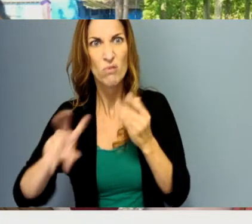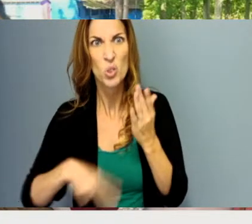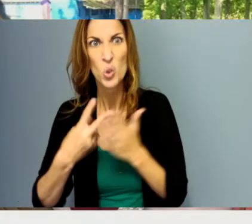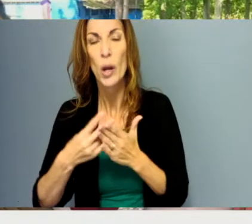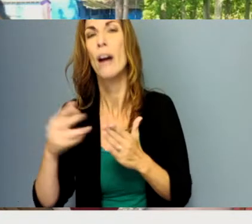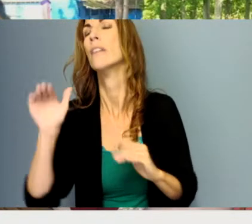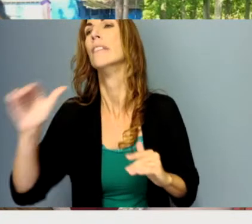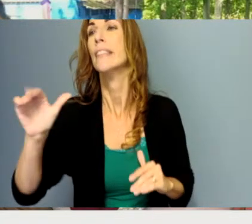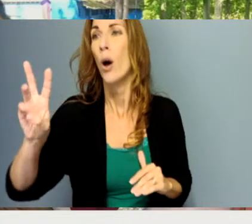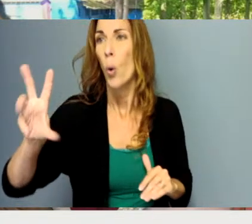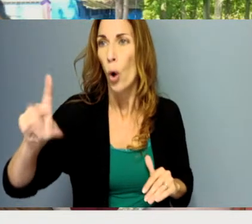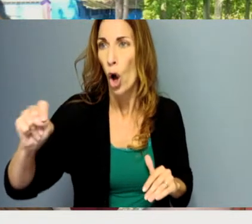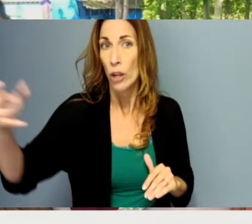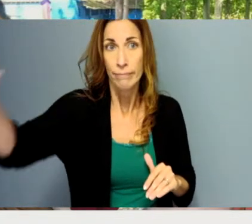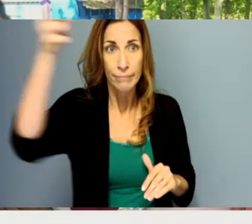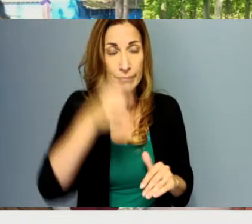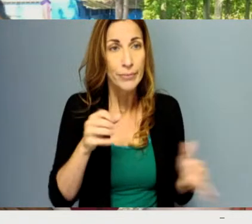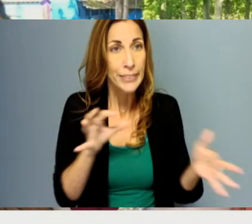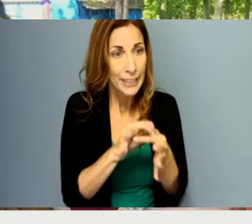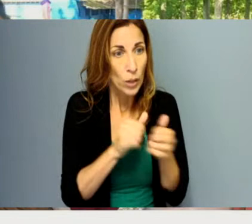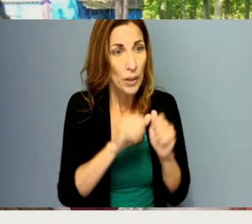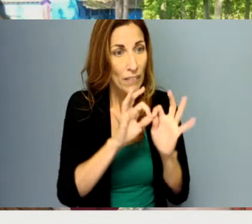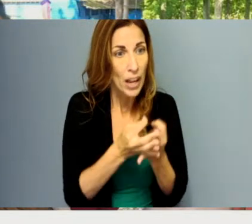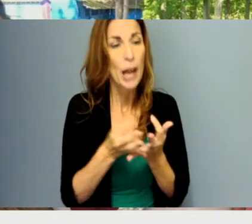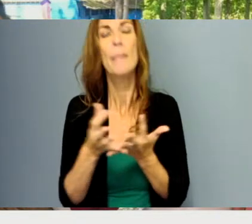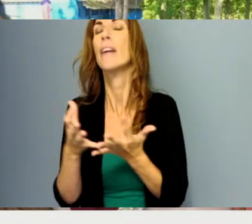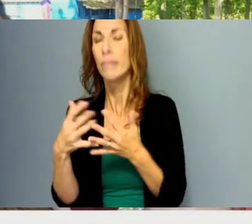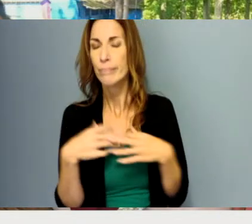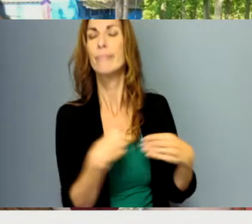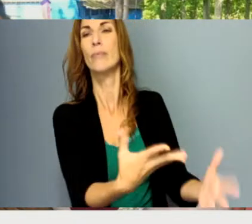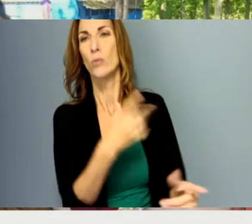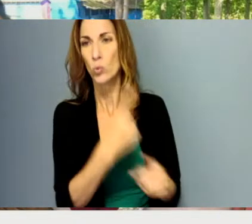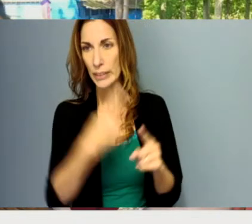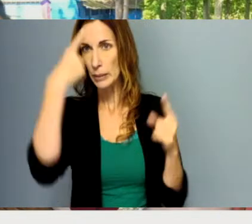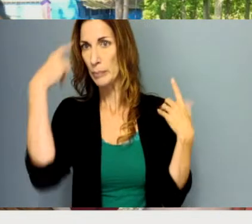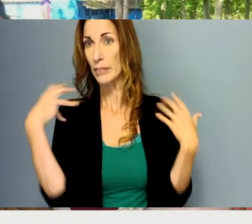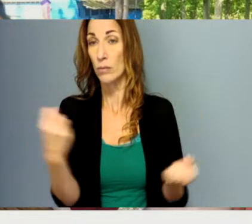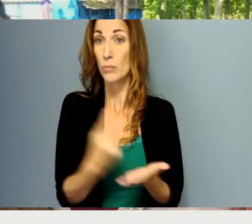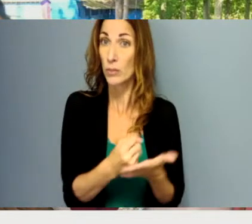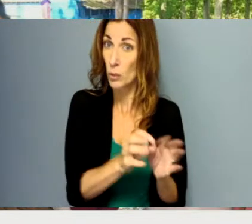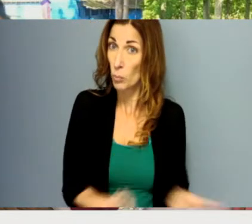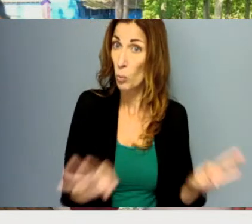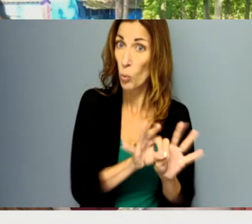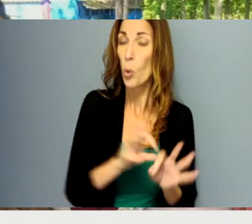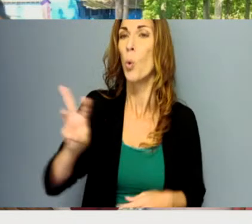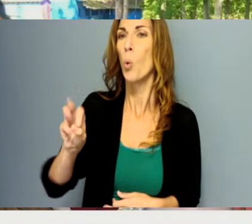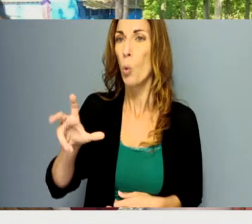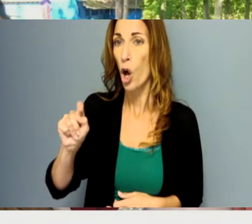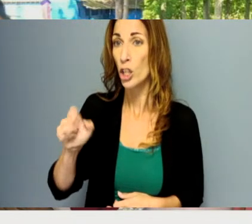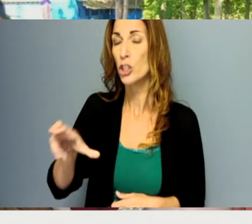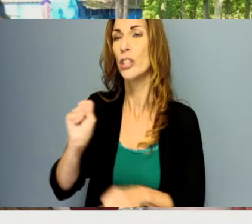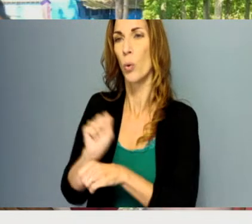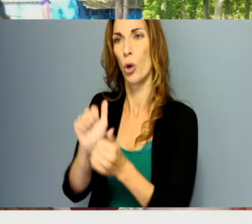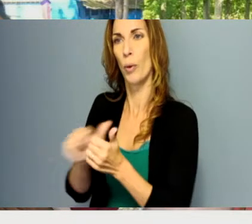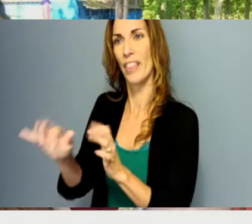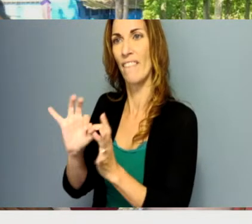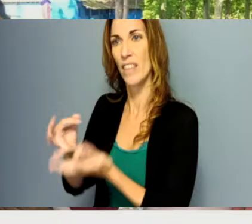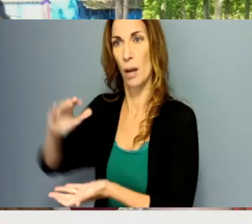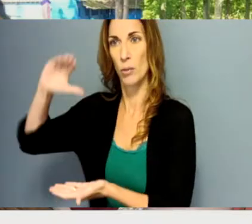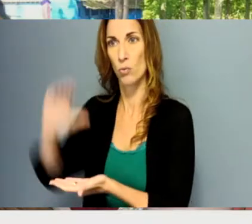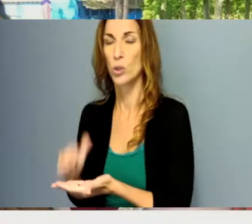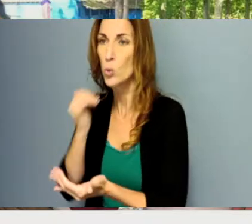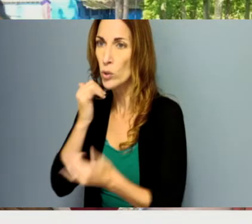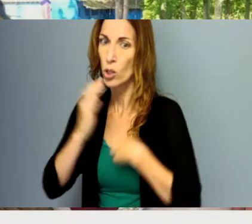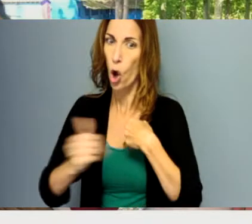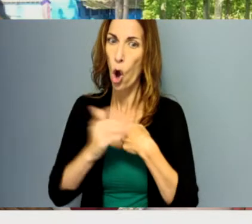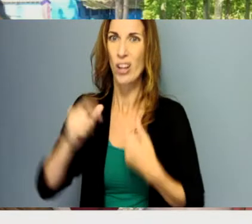him to the family, successfully get her the mental health treatment she needs. But more importantly now, Walter can work with that family to reduce our calls and